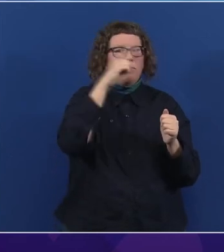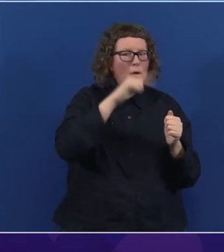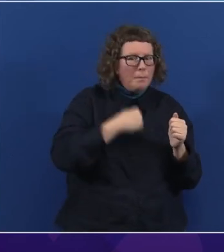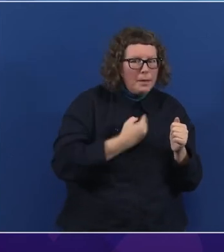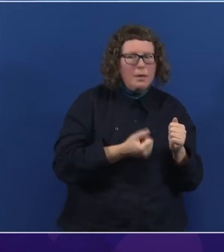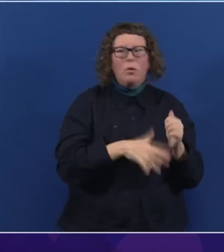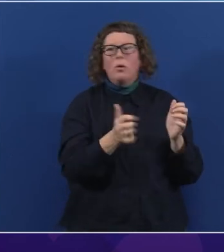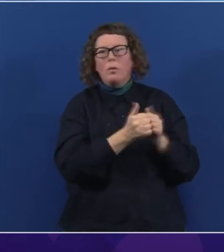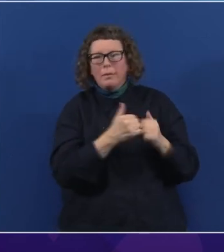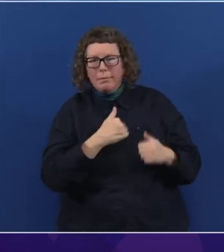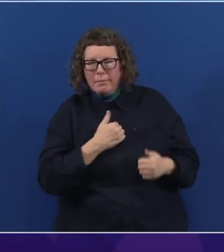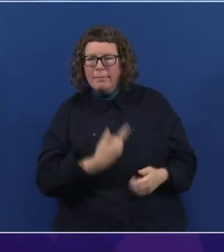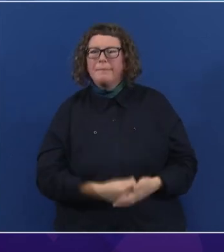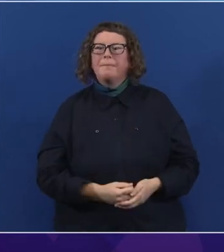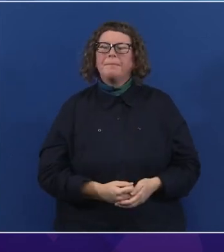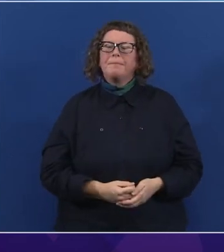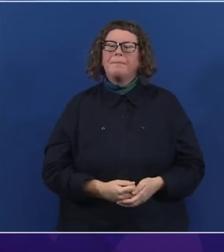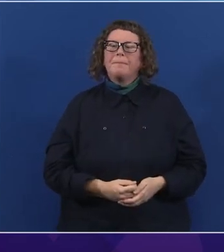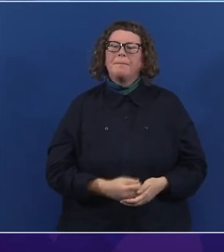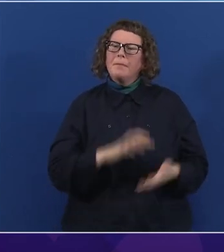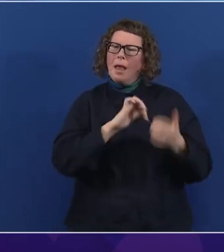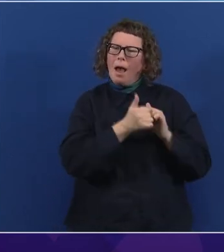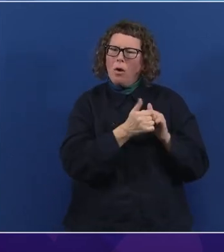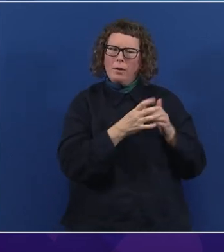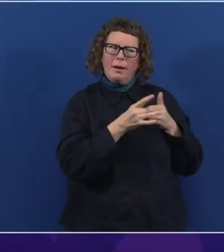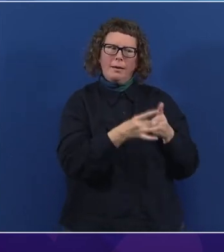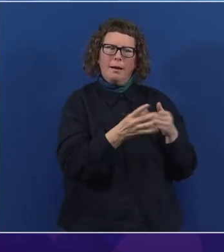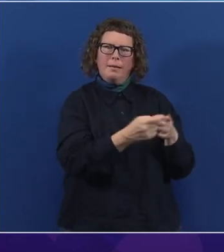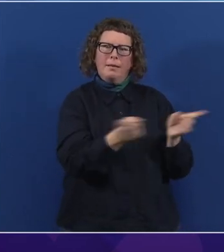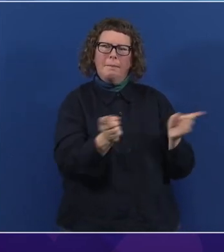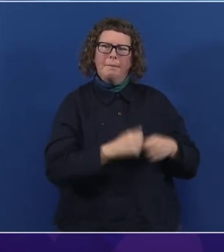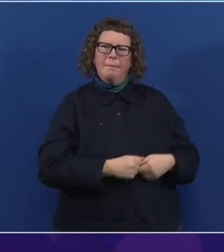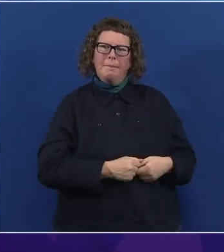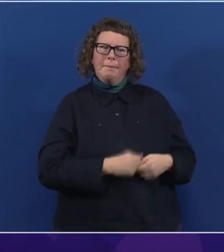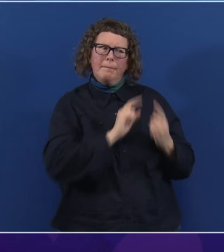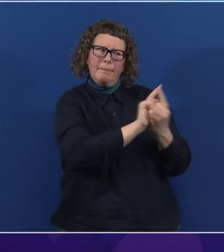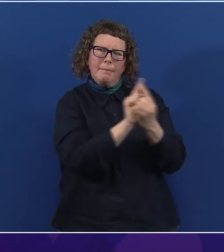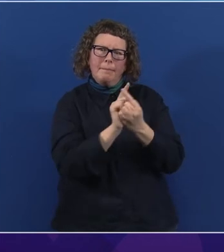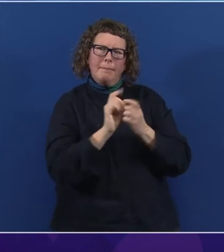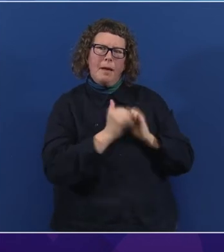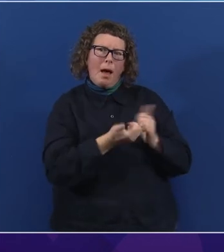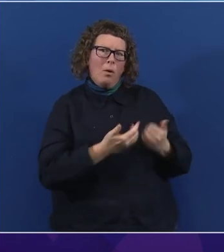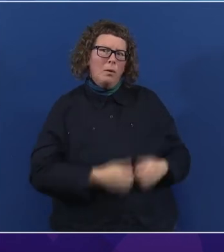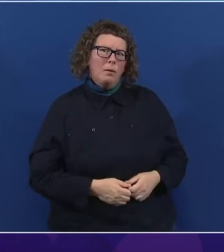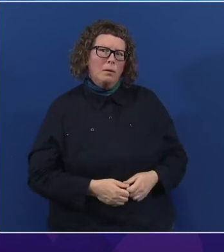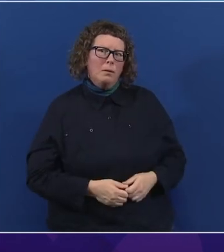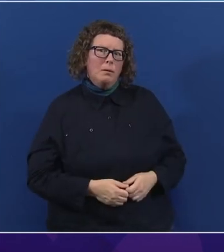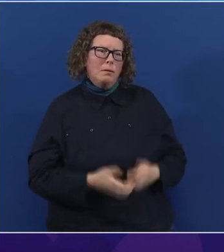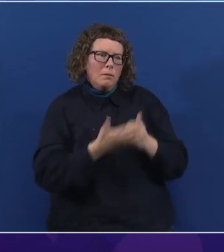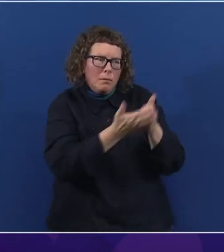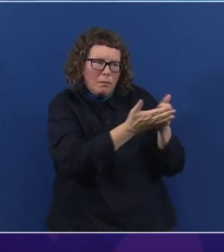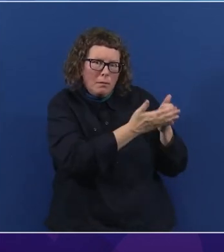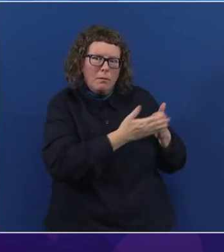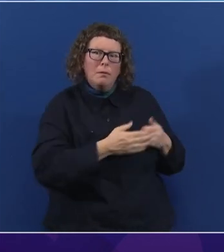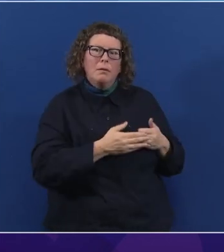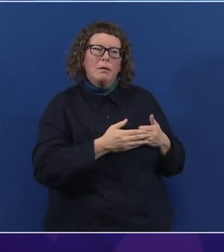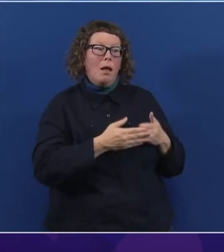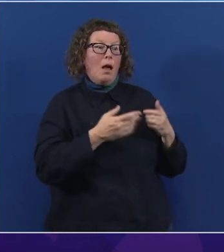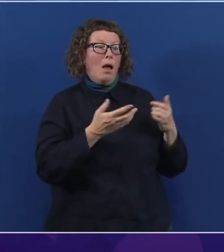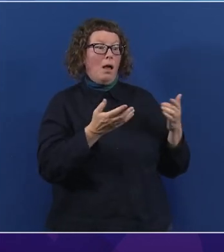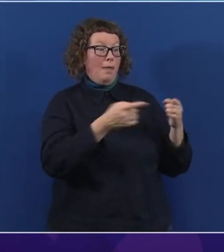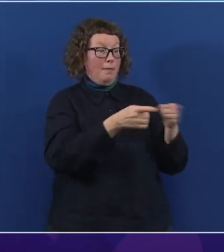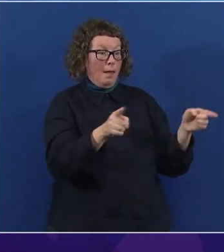for me or with me. How can I guide them? How can I mentor them so they can go